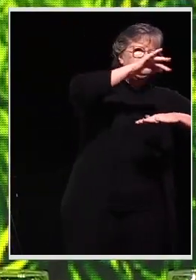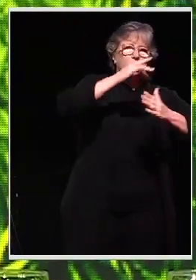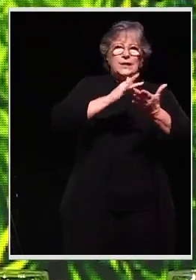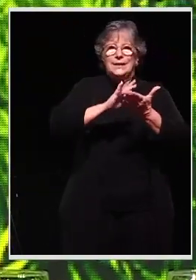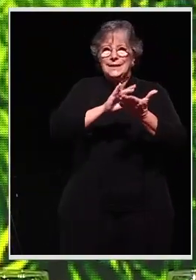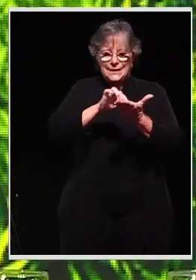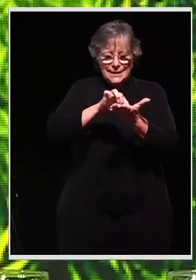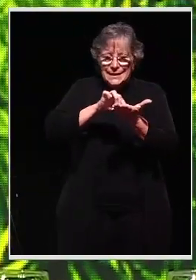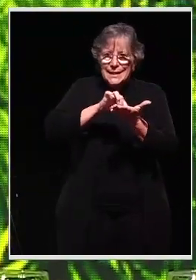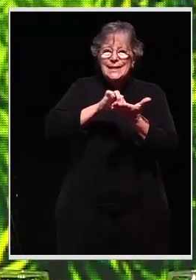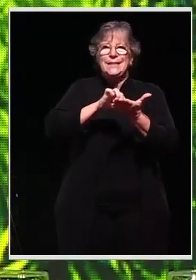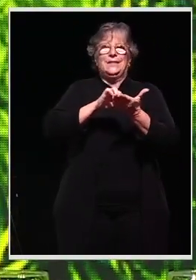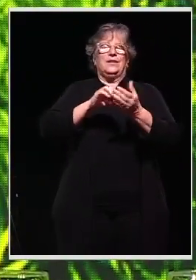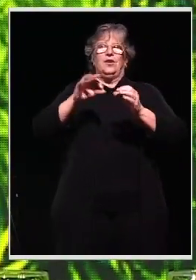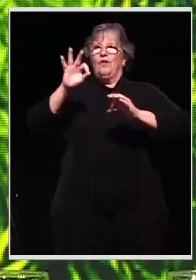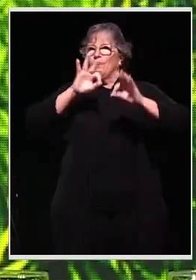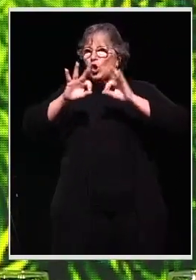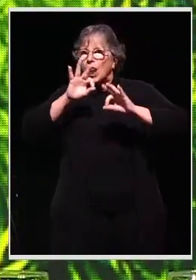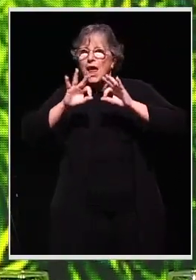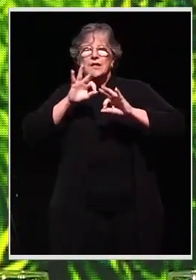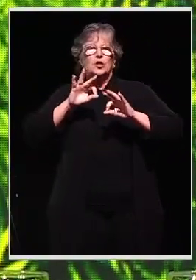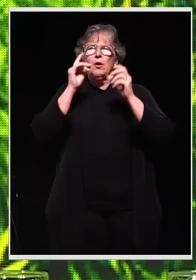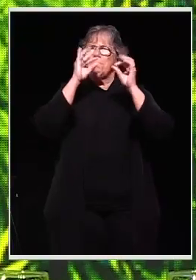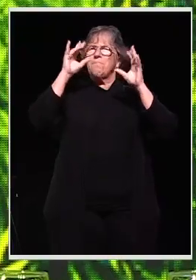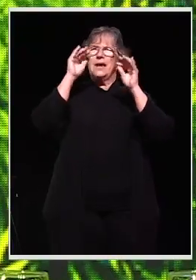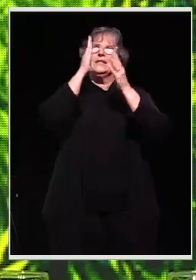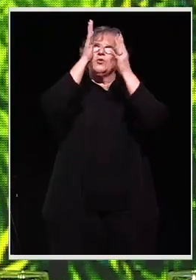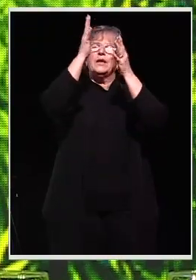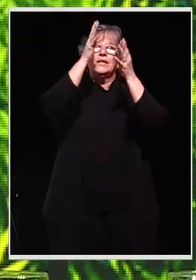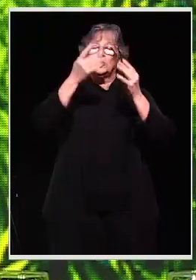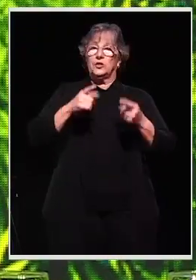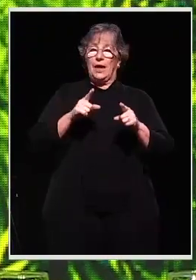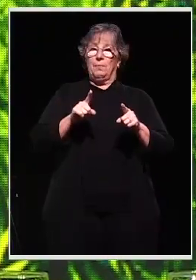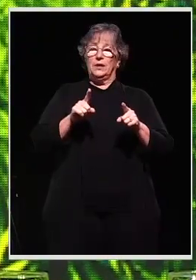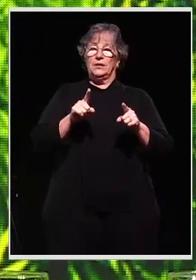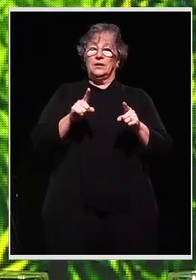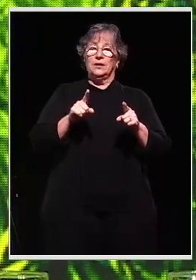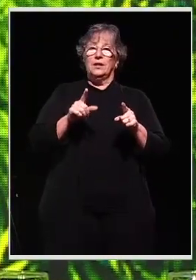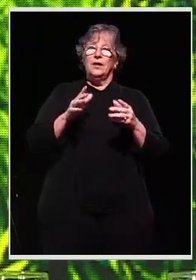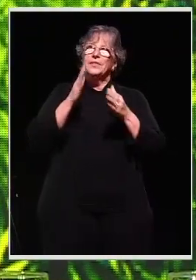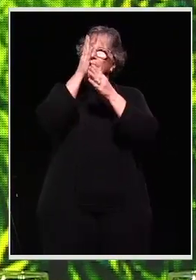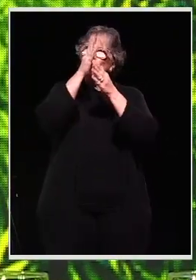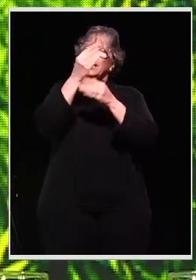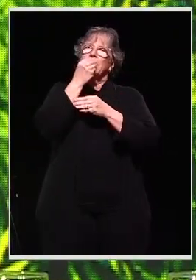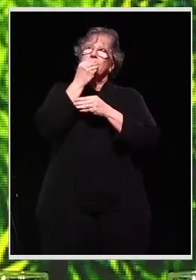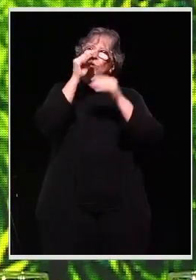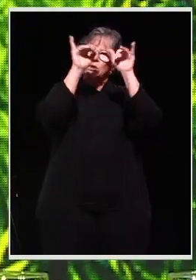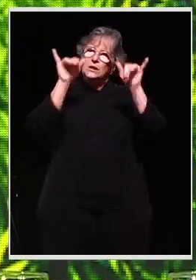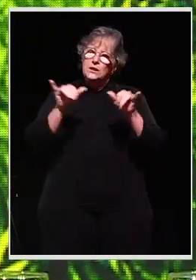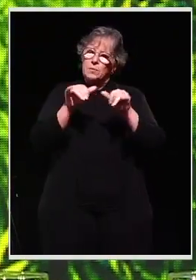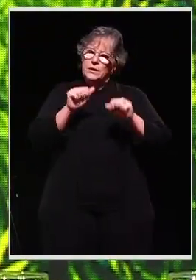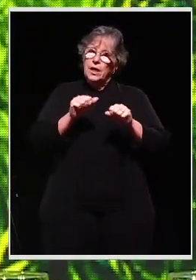varietals, fertilizer. All these amazing innovations have happened that have created a food system that's capable of